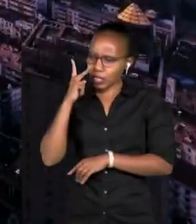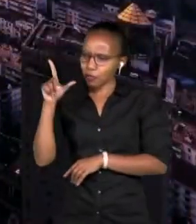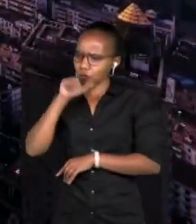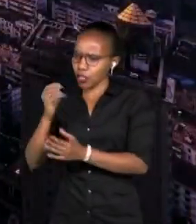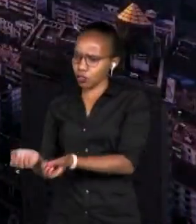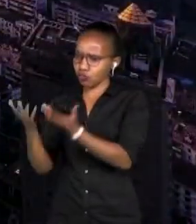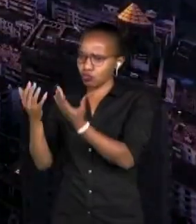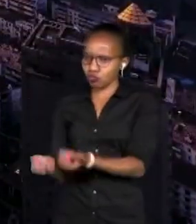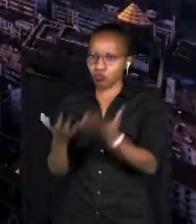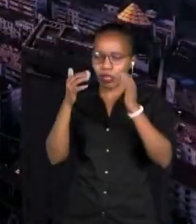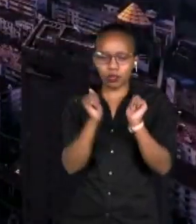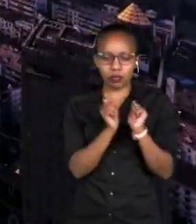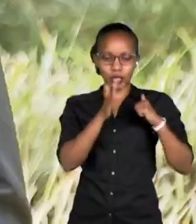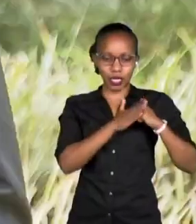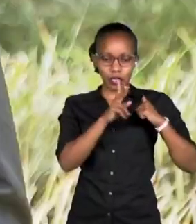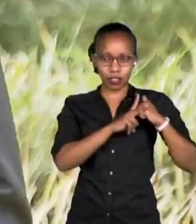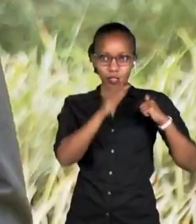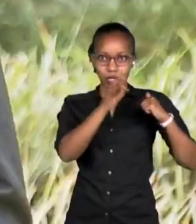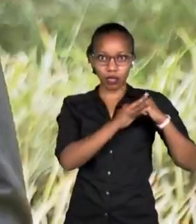In